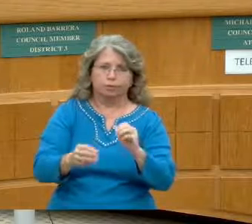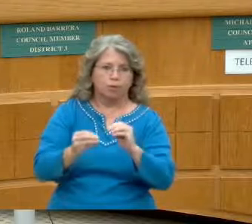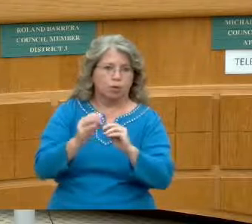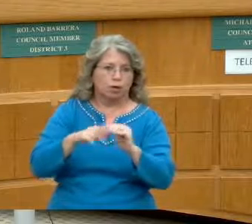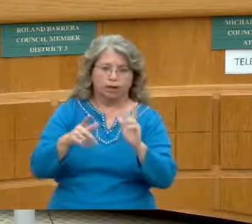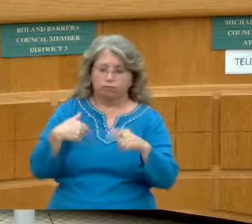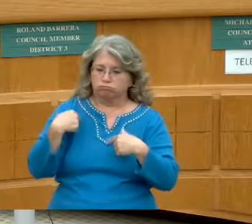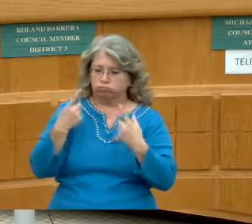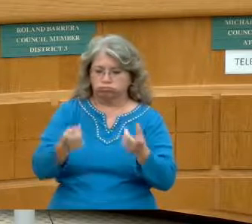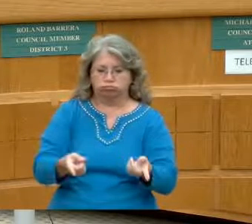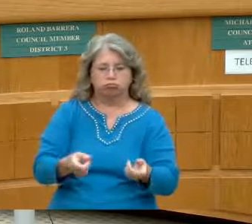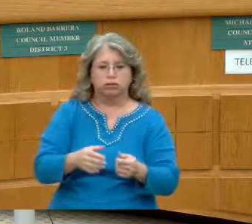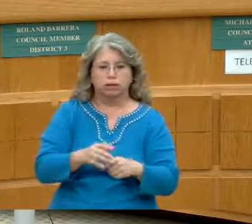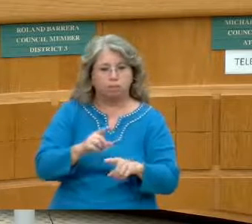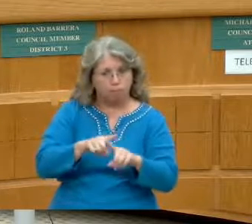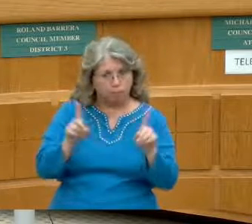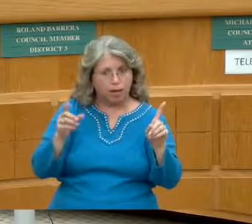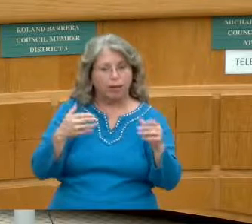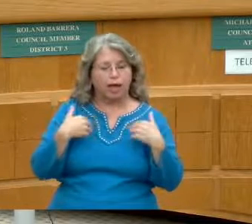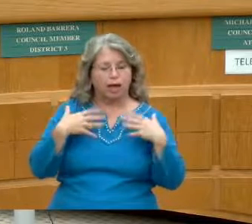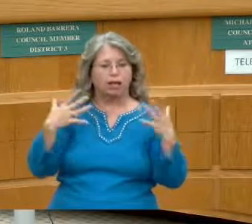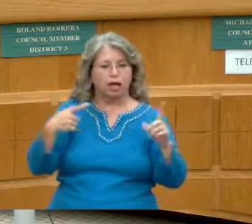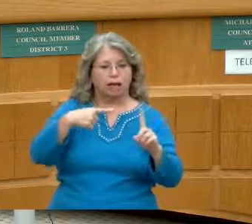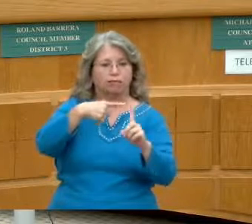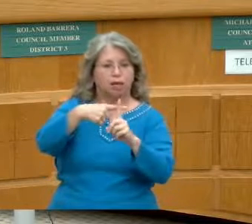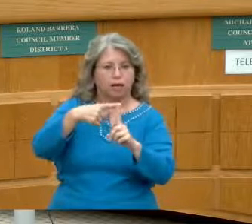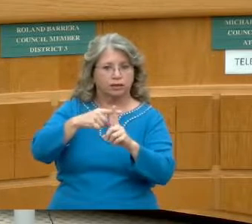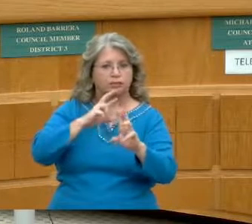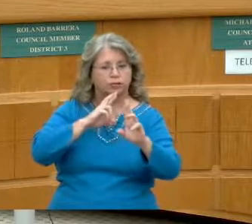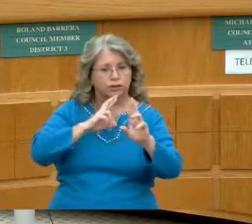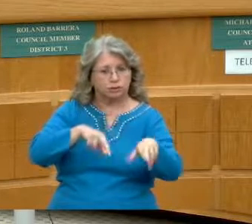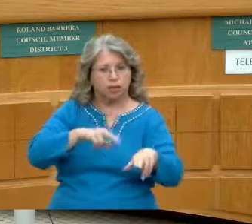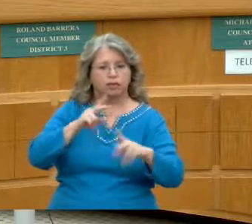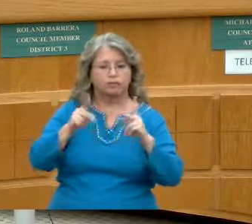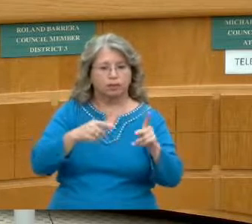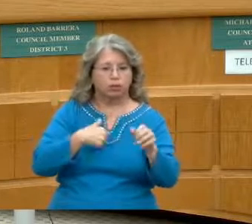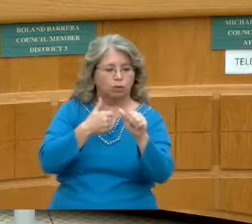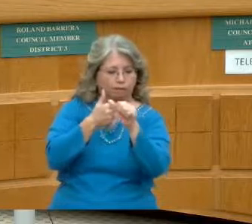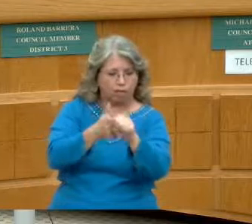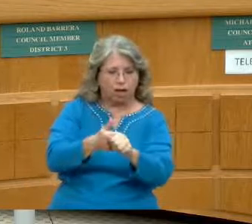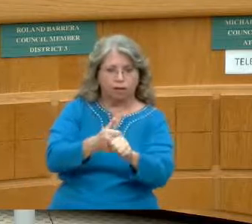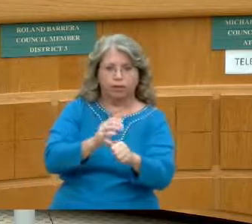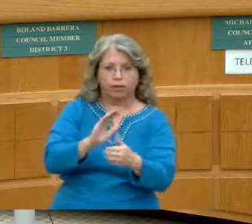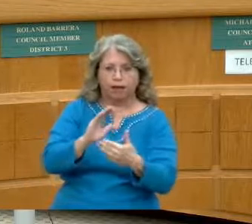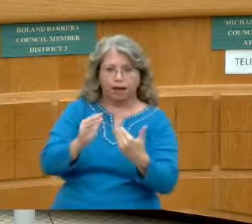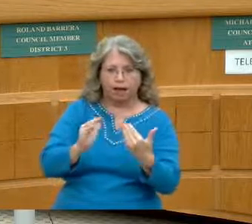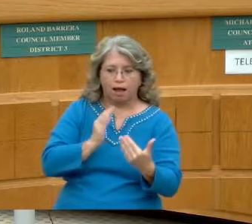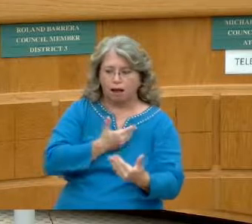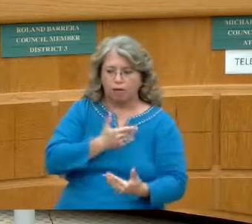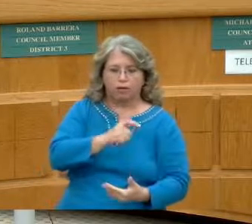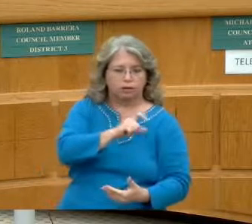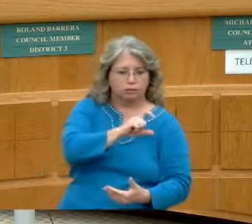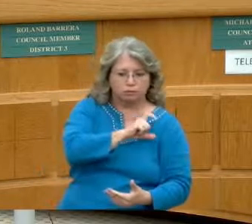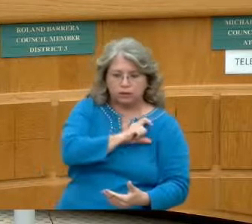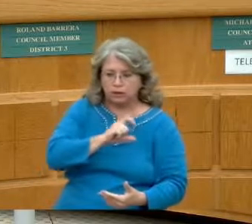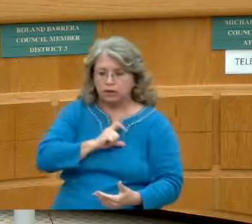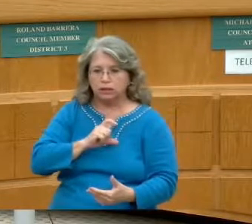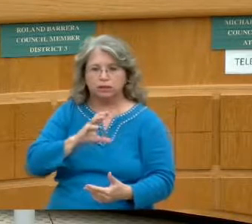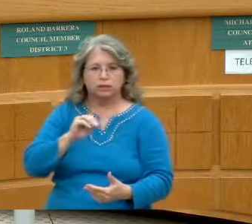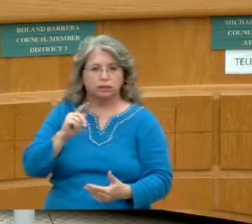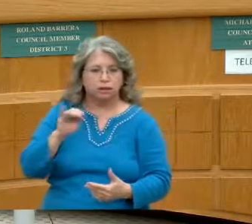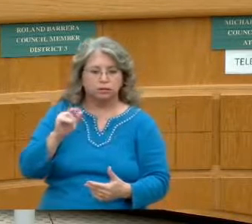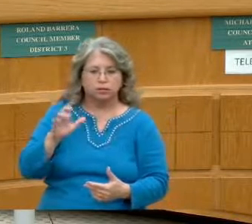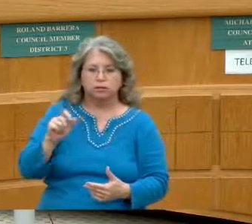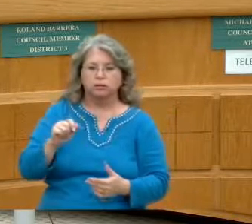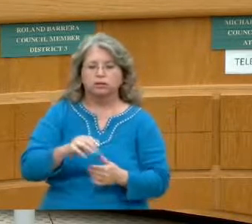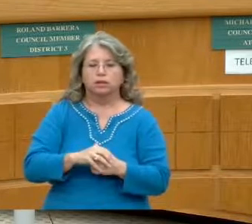positive reaction to people really responding to our law enforcement controls and patrols. And I want to thank Coastal